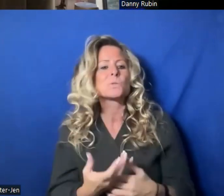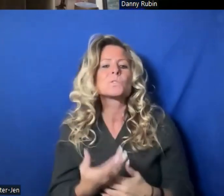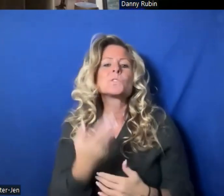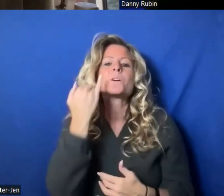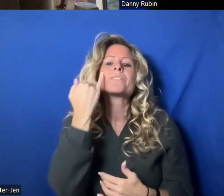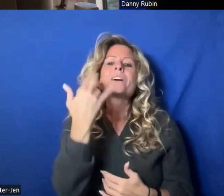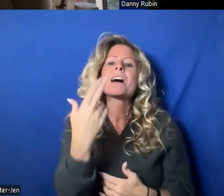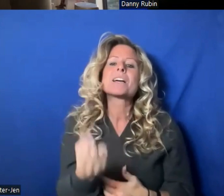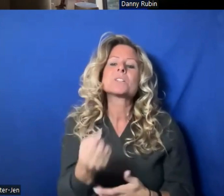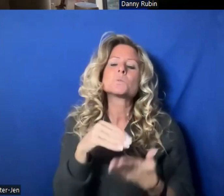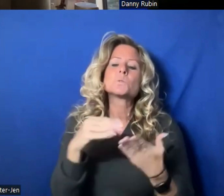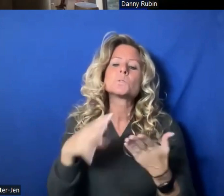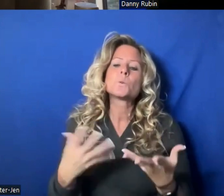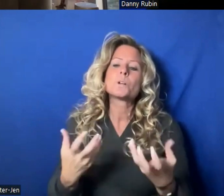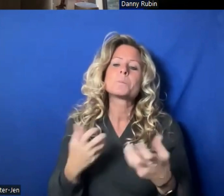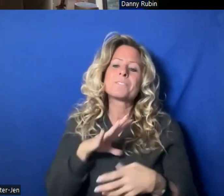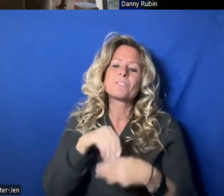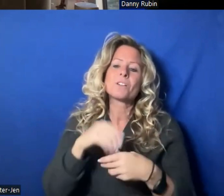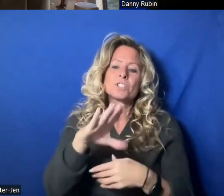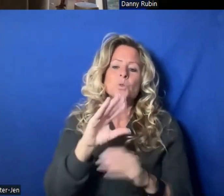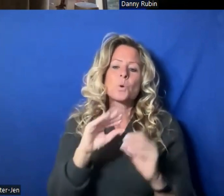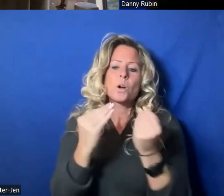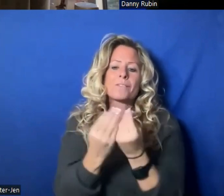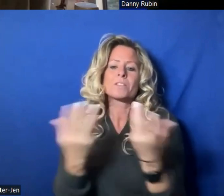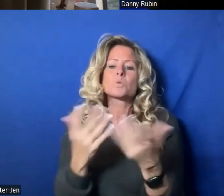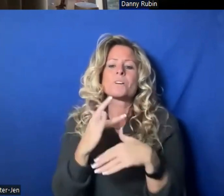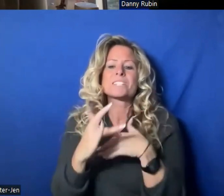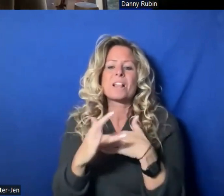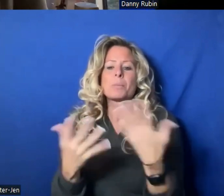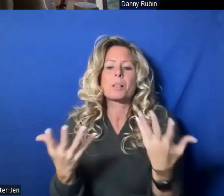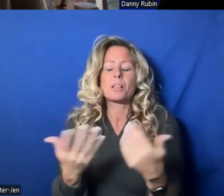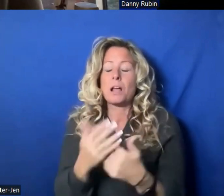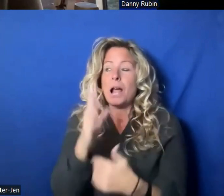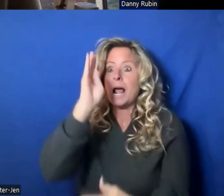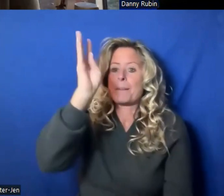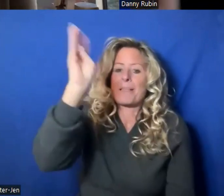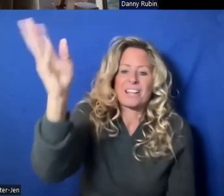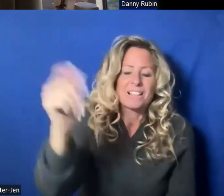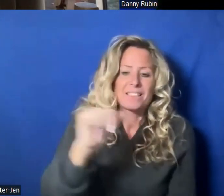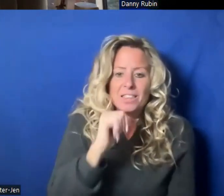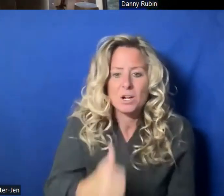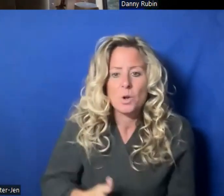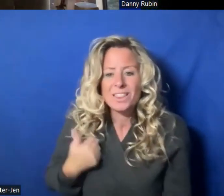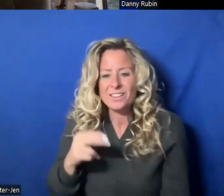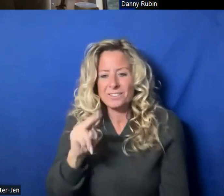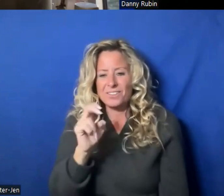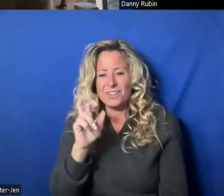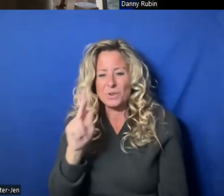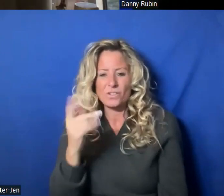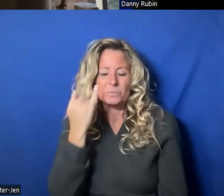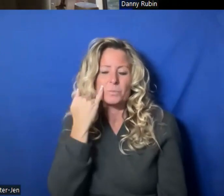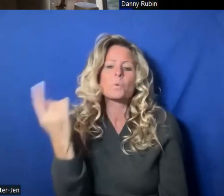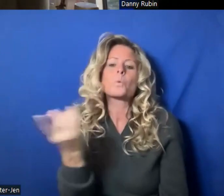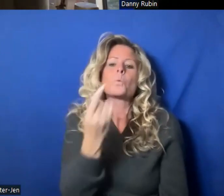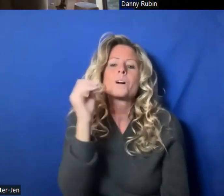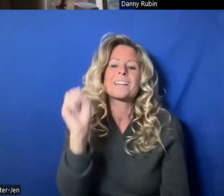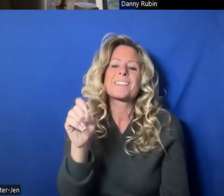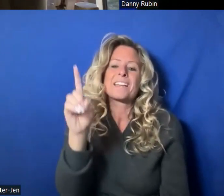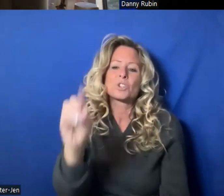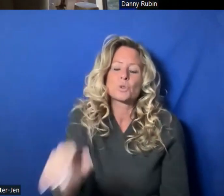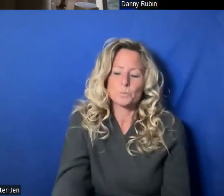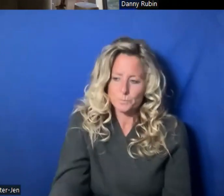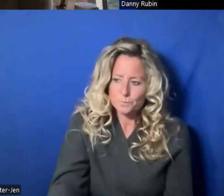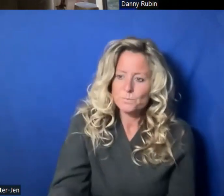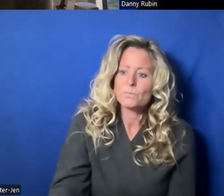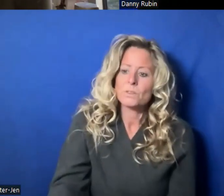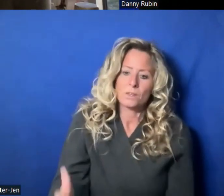school student wanted to be involved in your office, what's available? Just hypothetically, they don't live in Norfolk, but Yeah. what could they do? So